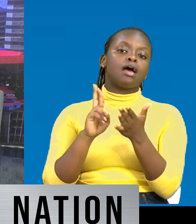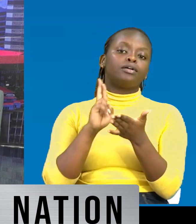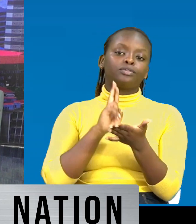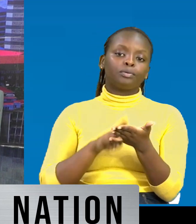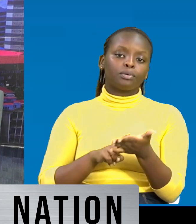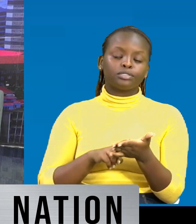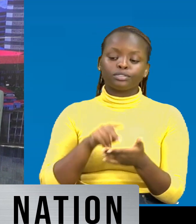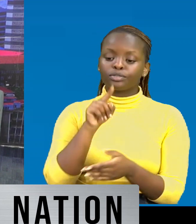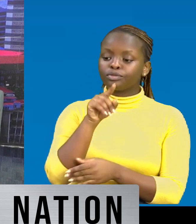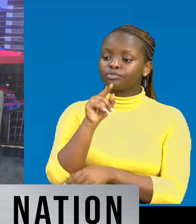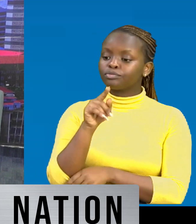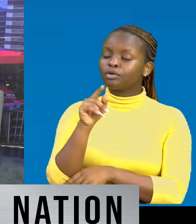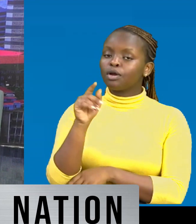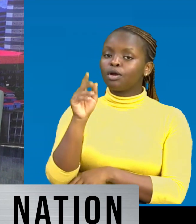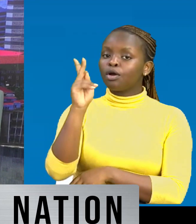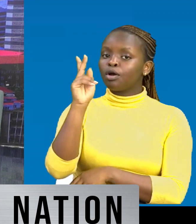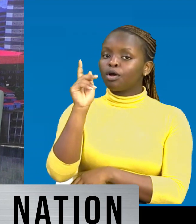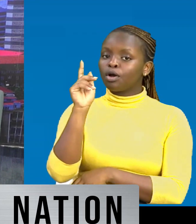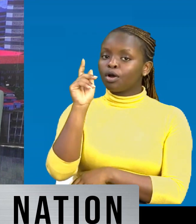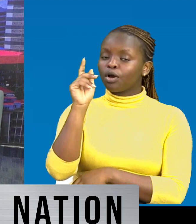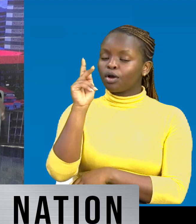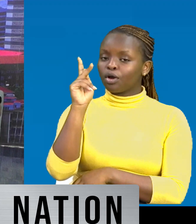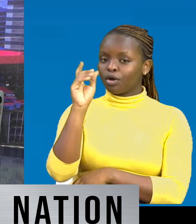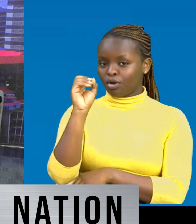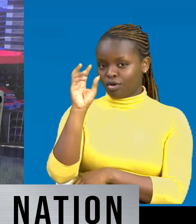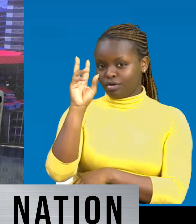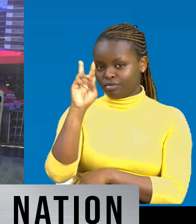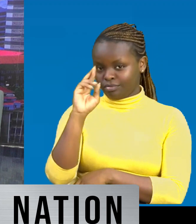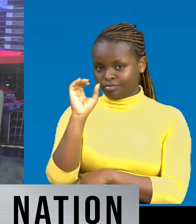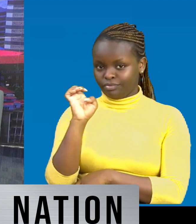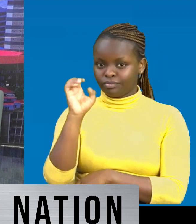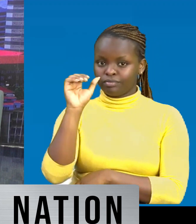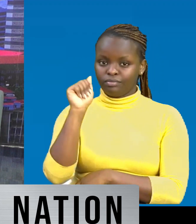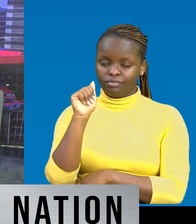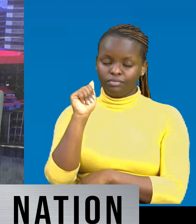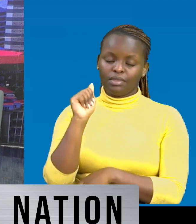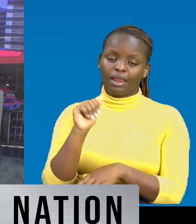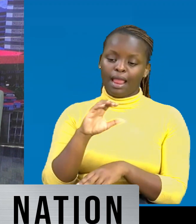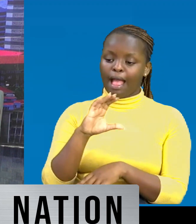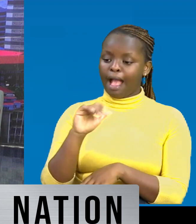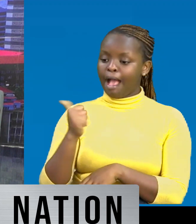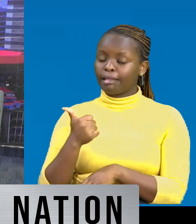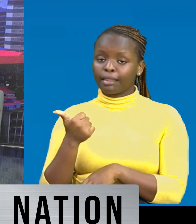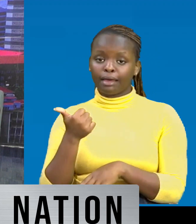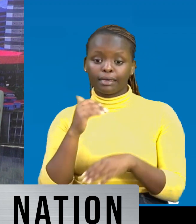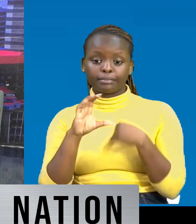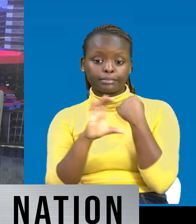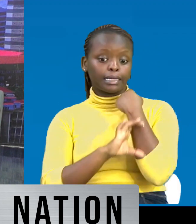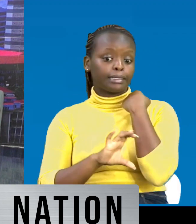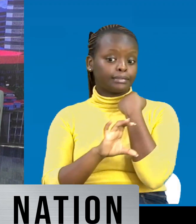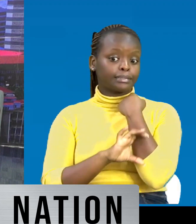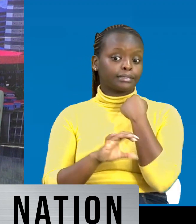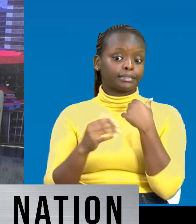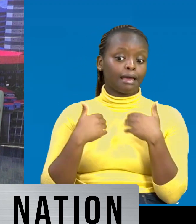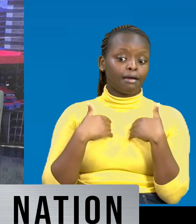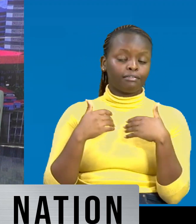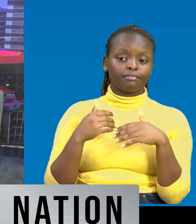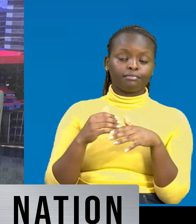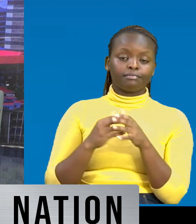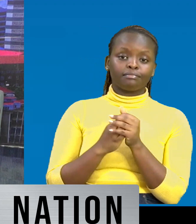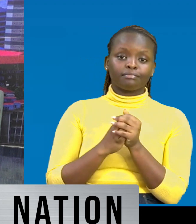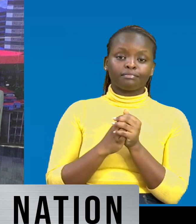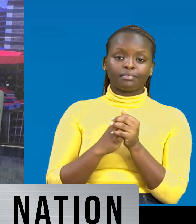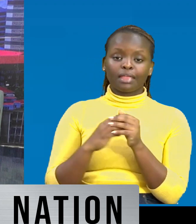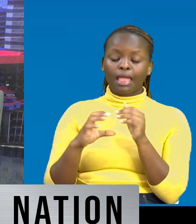that you went to Korea, he's gone to Comoros, he's gone to some countries that some people might have struggled to look for